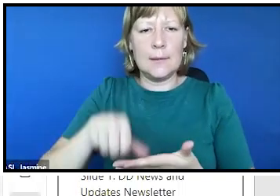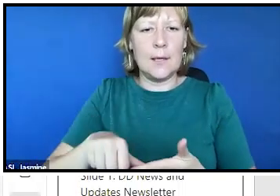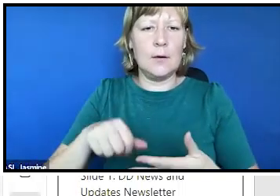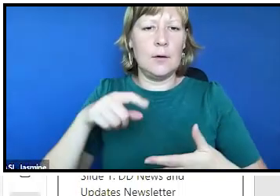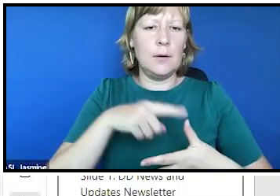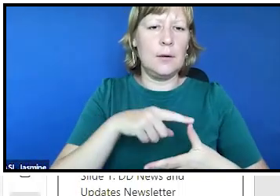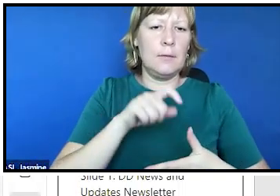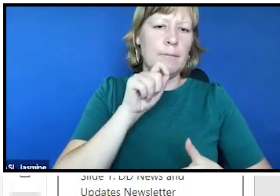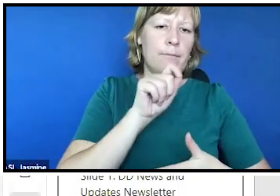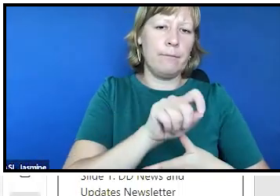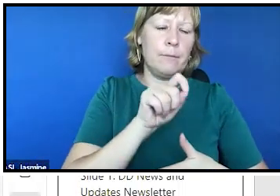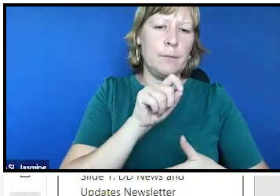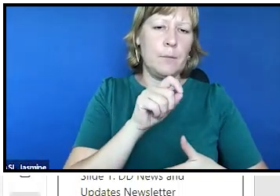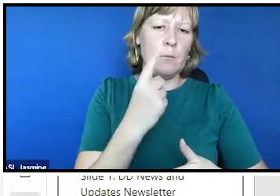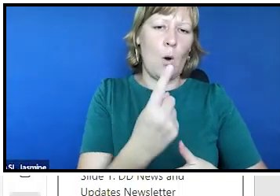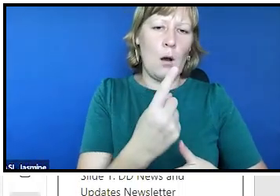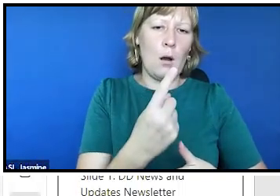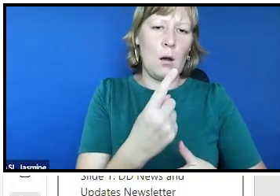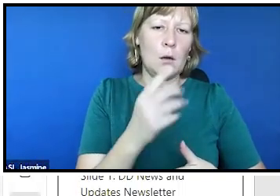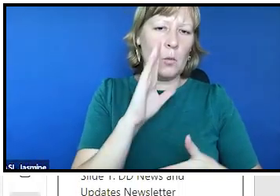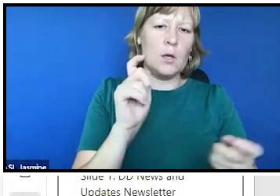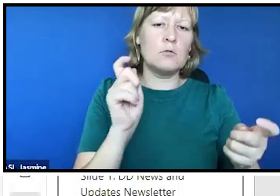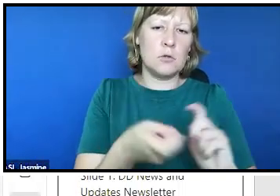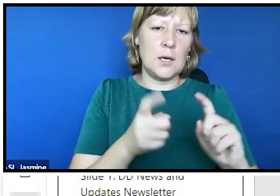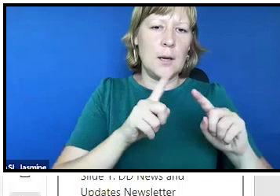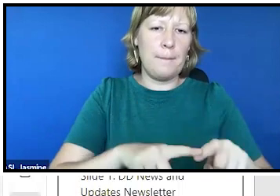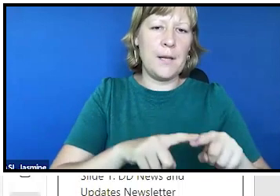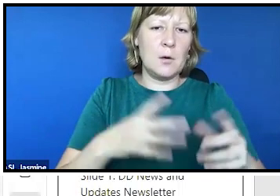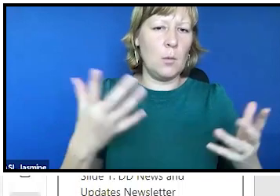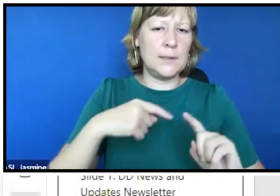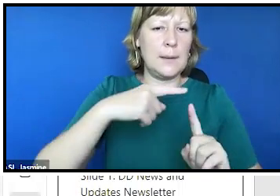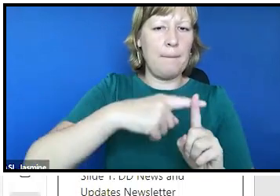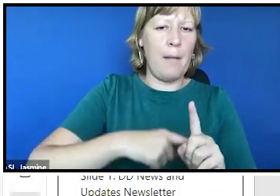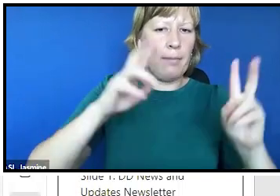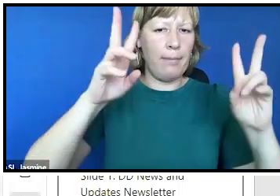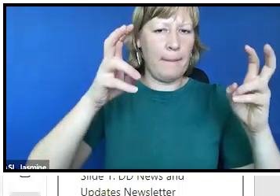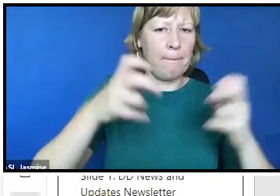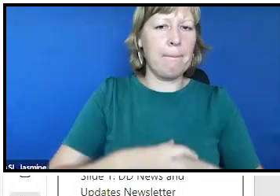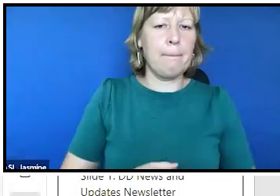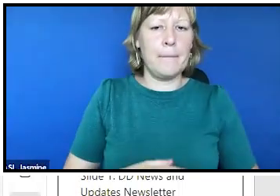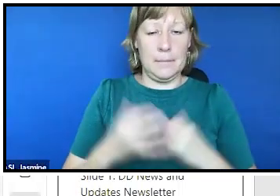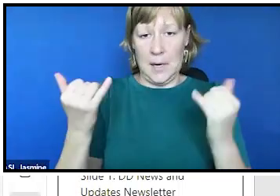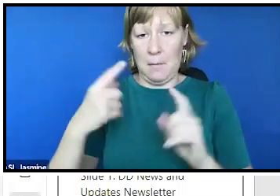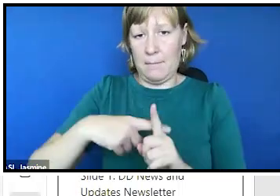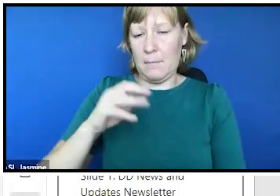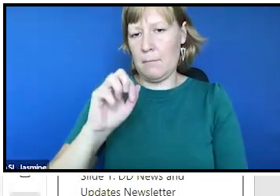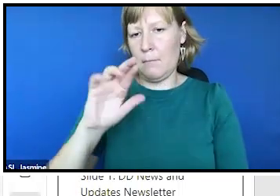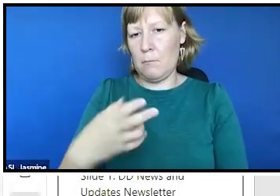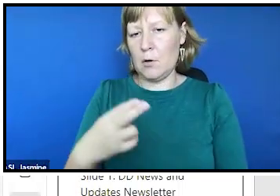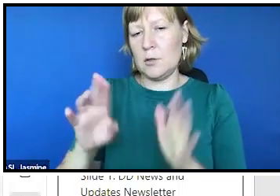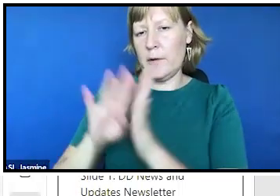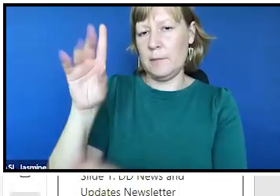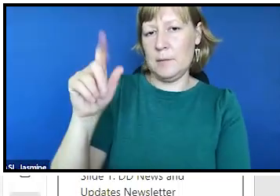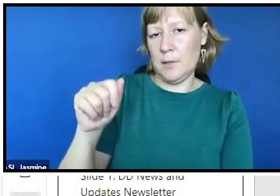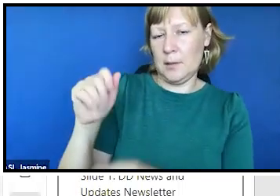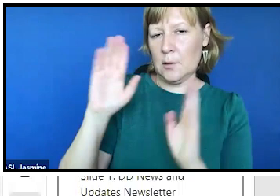first bullet point is always going to change based off of what the month is about. And this month of March is Developmental Disabilities